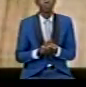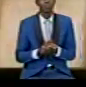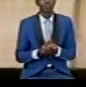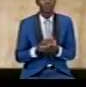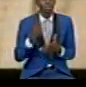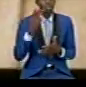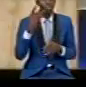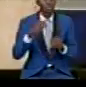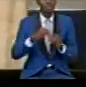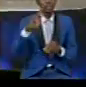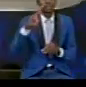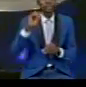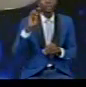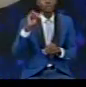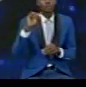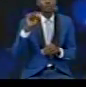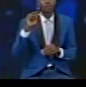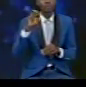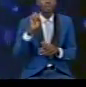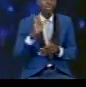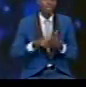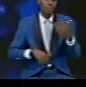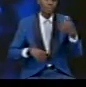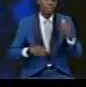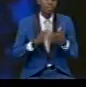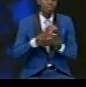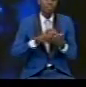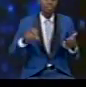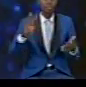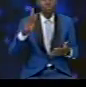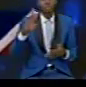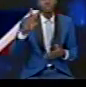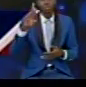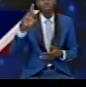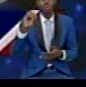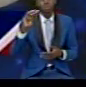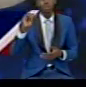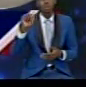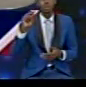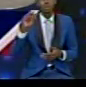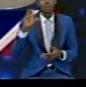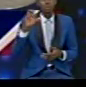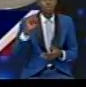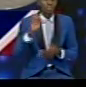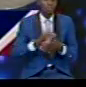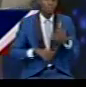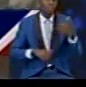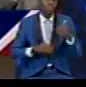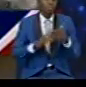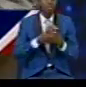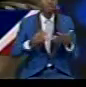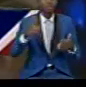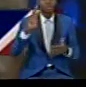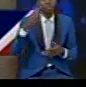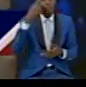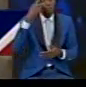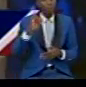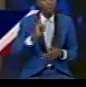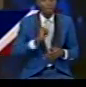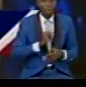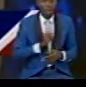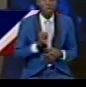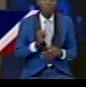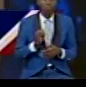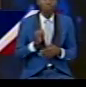at Romans chapter 10, reading from verse 2. Romans chapter 10, we're looking at verse 2. For I bear them